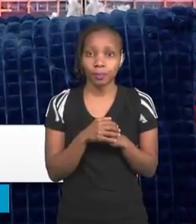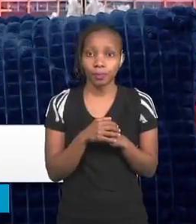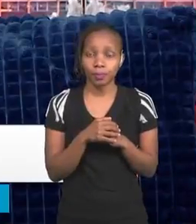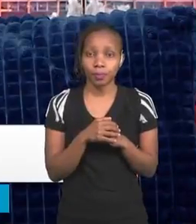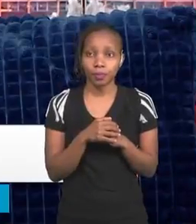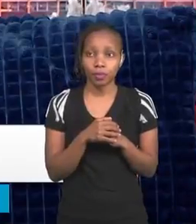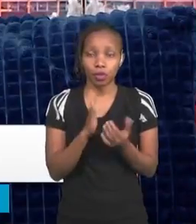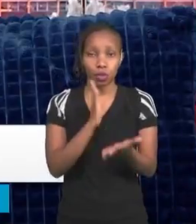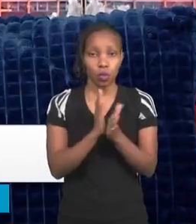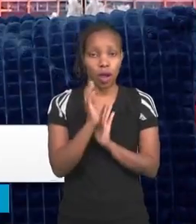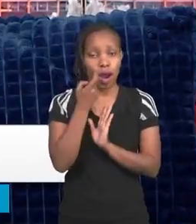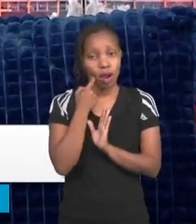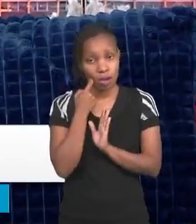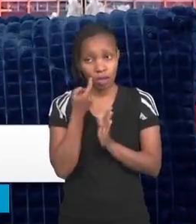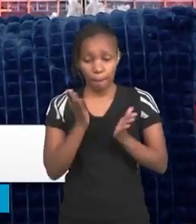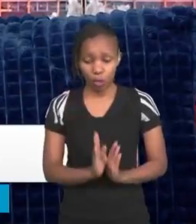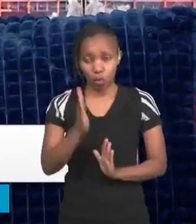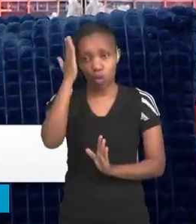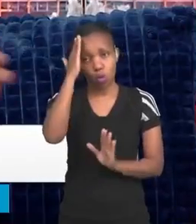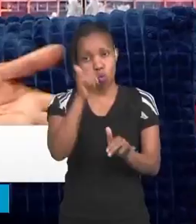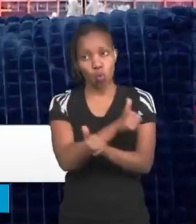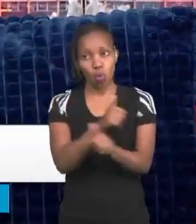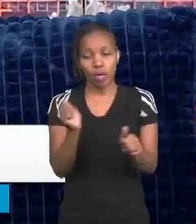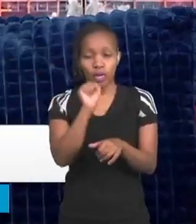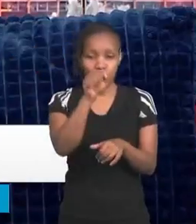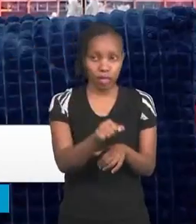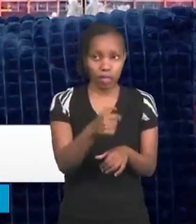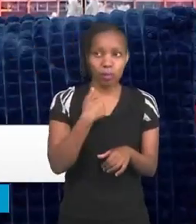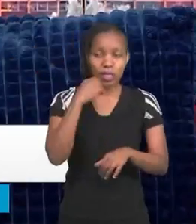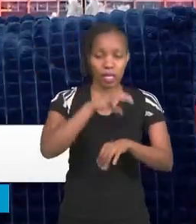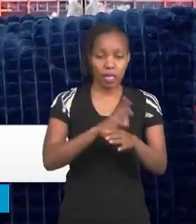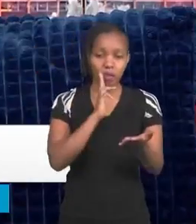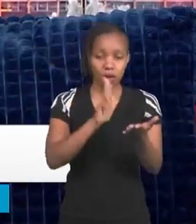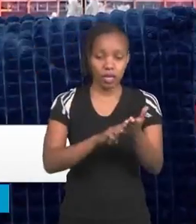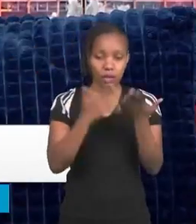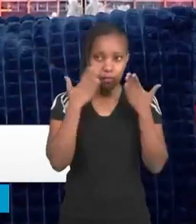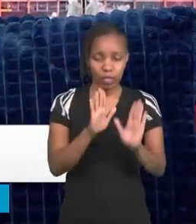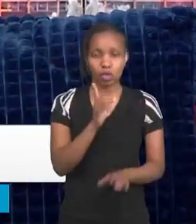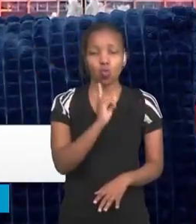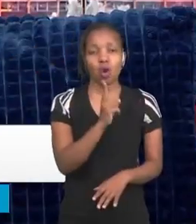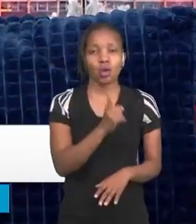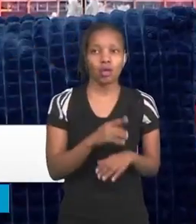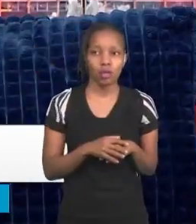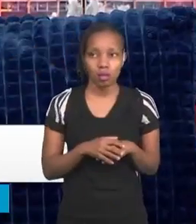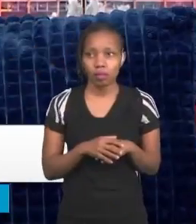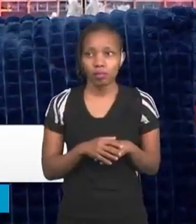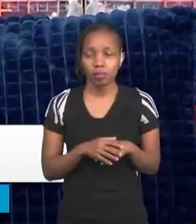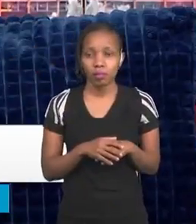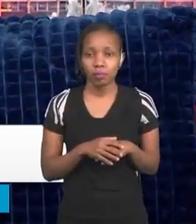the fact that an addict, they know very well that, yes, I've even received a letter mm-hmm. of warning, mm-hmm.